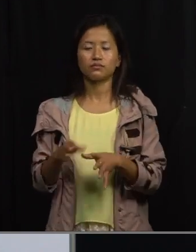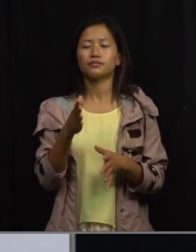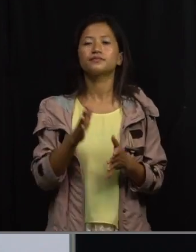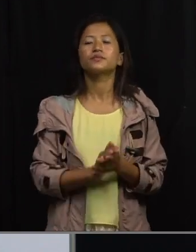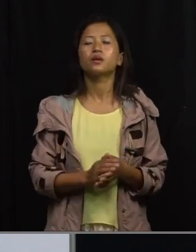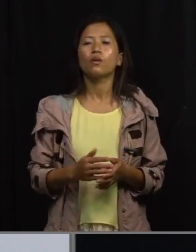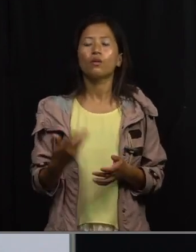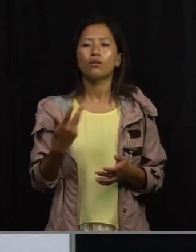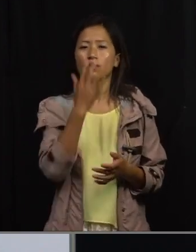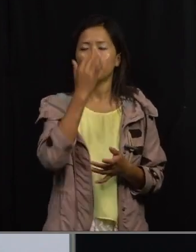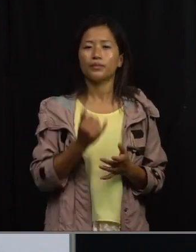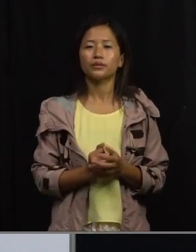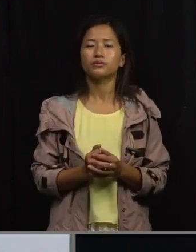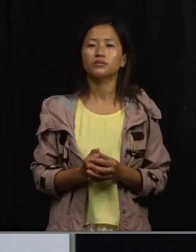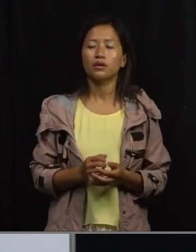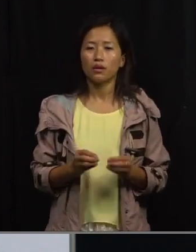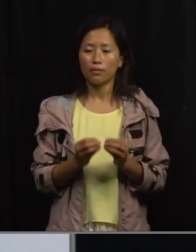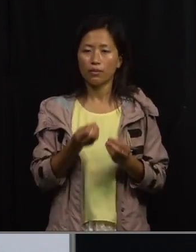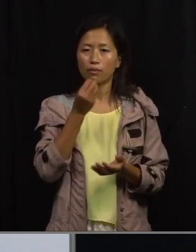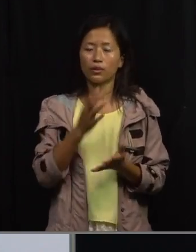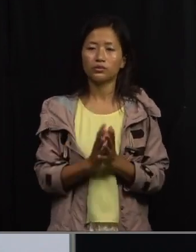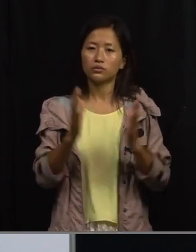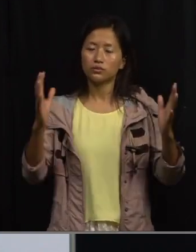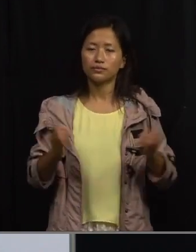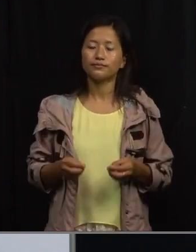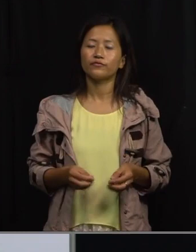Why? Because there was abundant food supply.